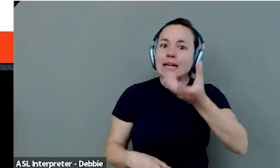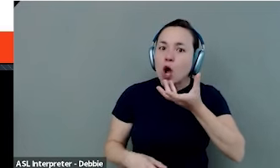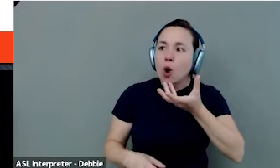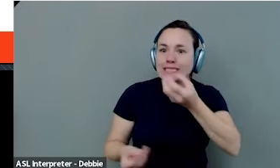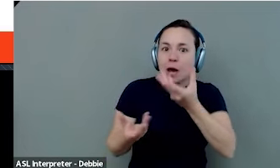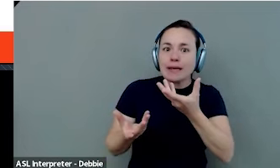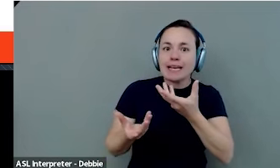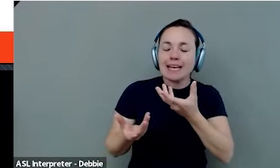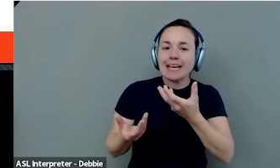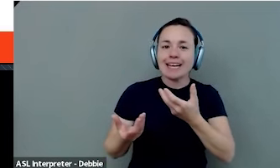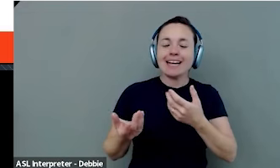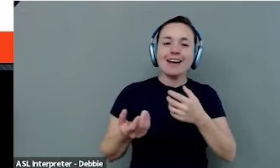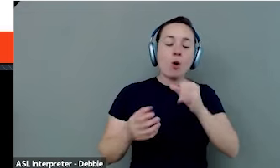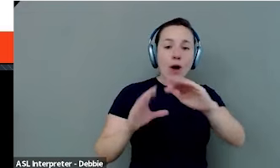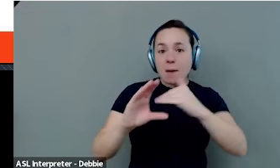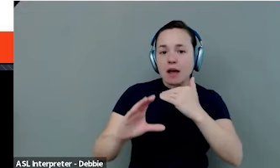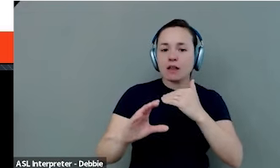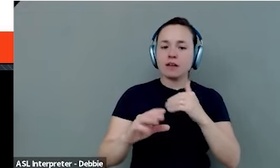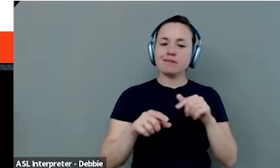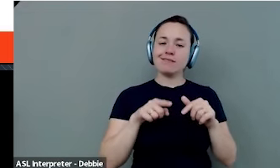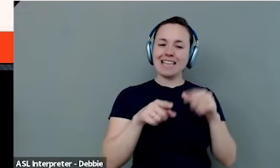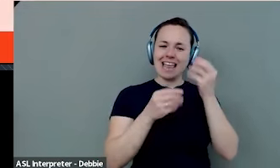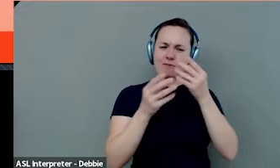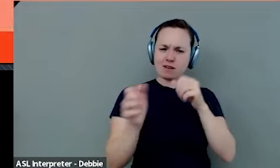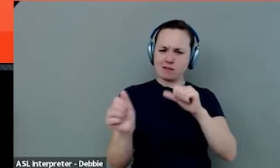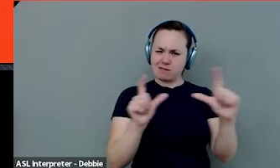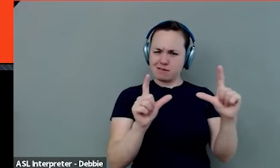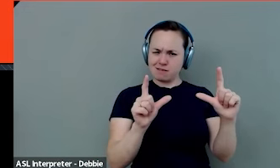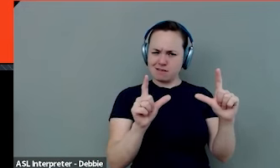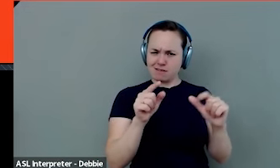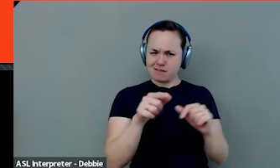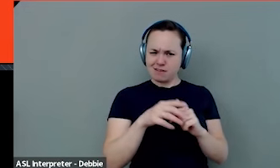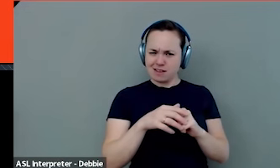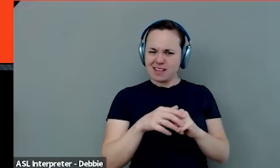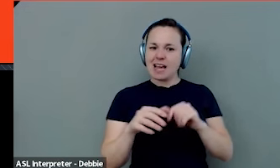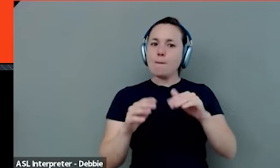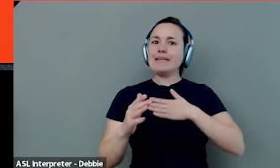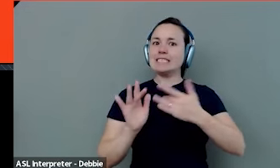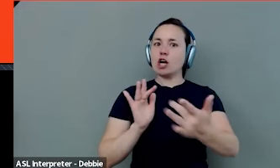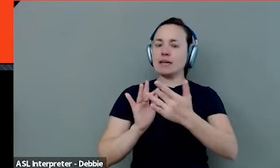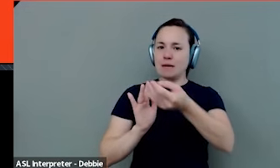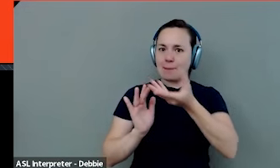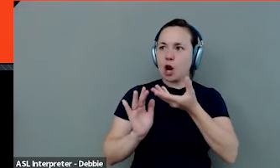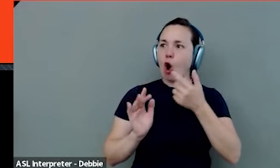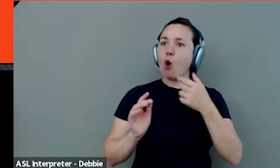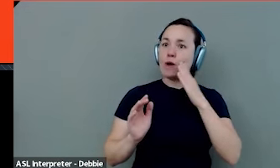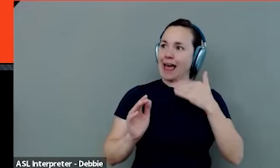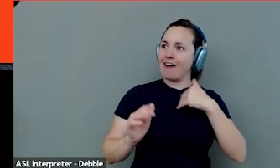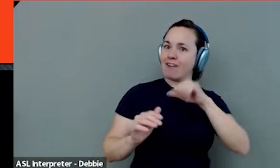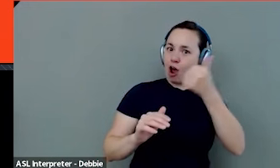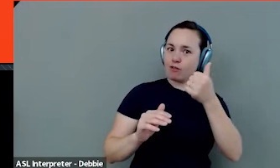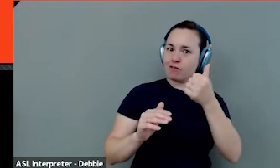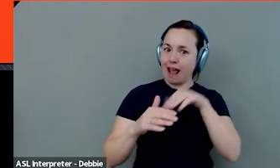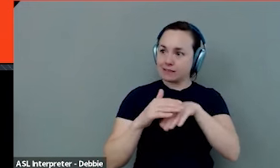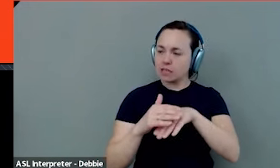email me at the following information. If we can move forward. Yes, so feel free to email me